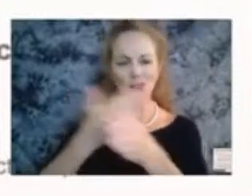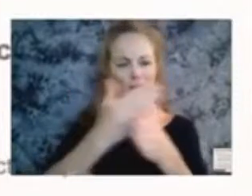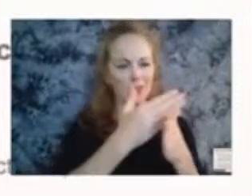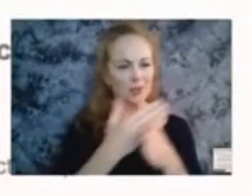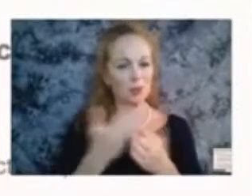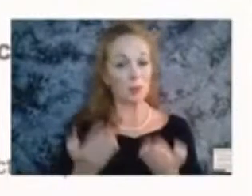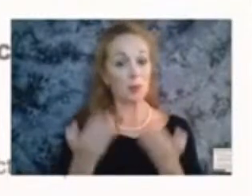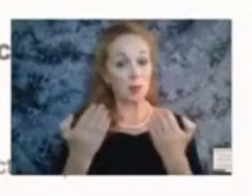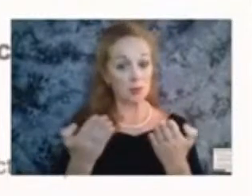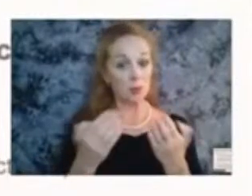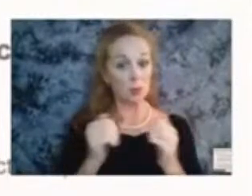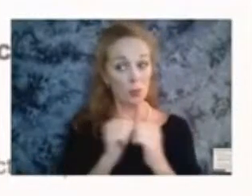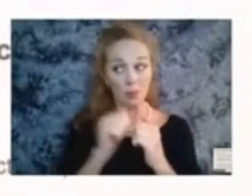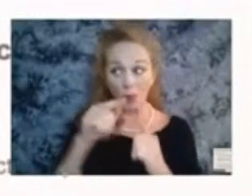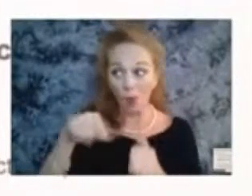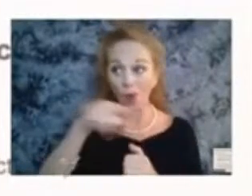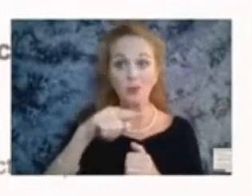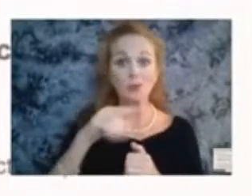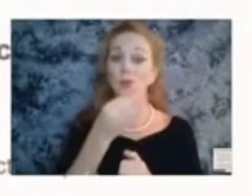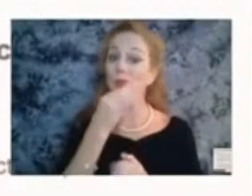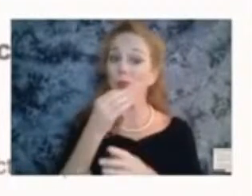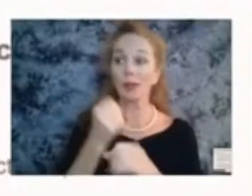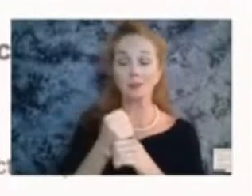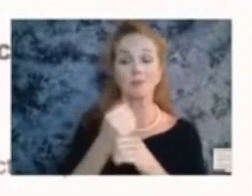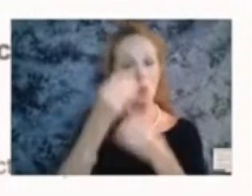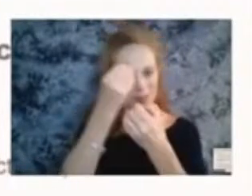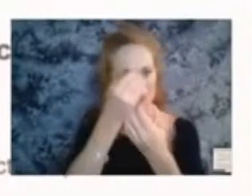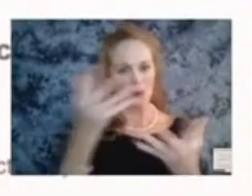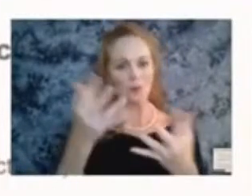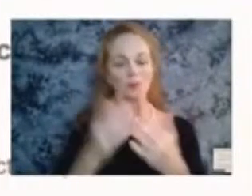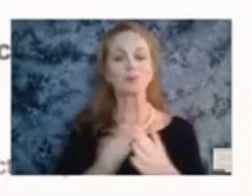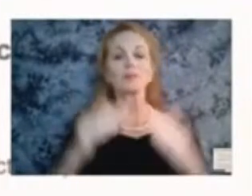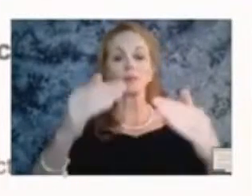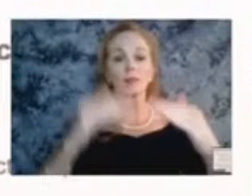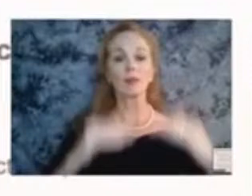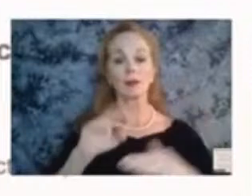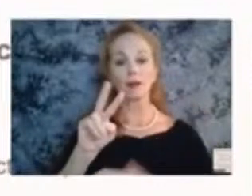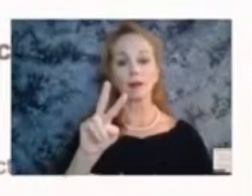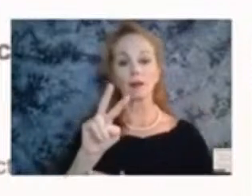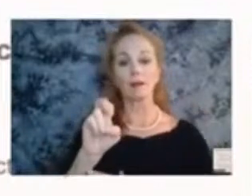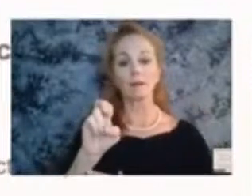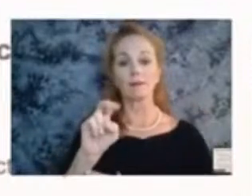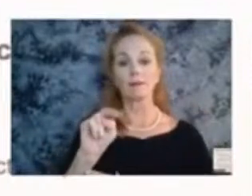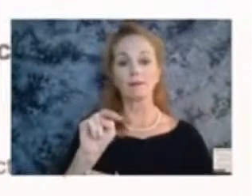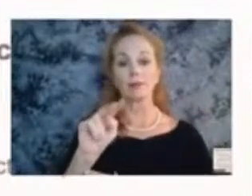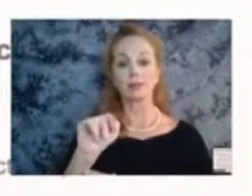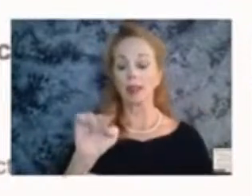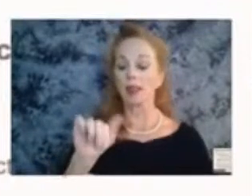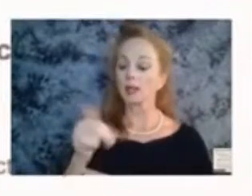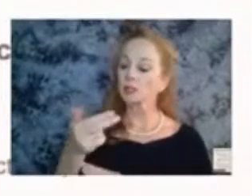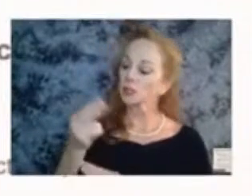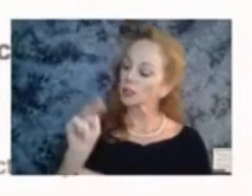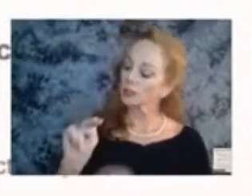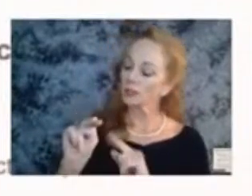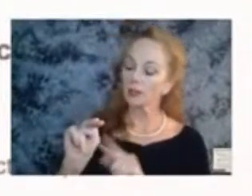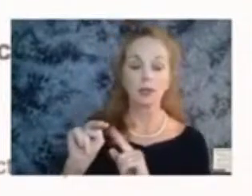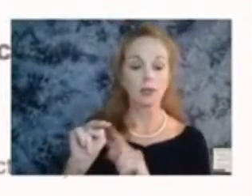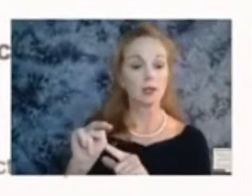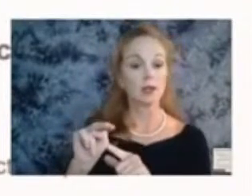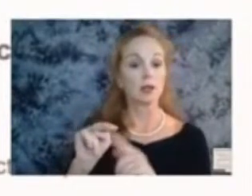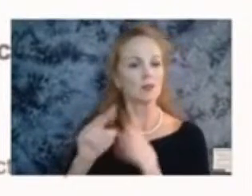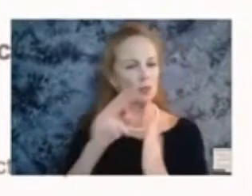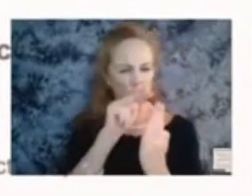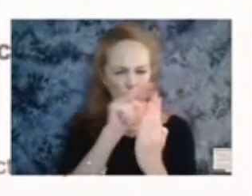with you just as soon as we get those. Ventilation. One thing that's also in a lot of articles, if you